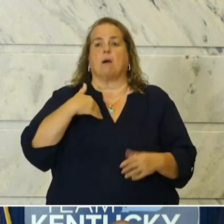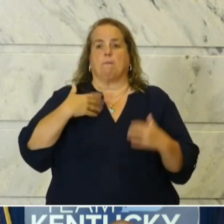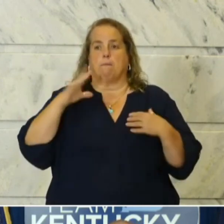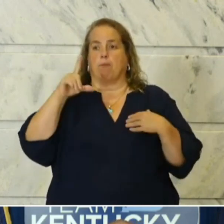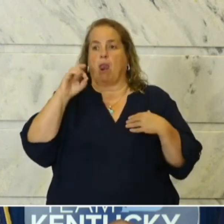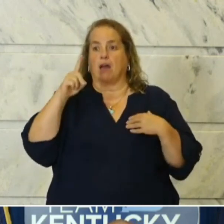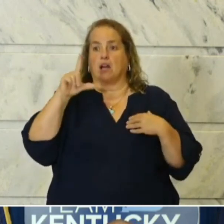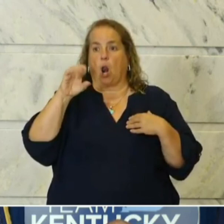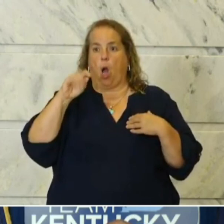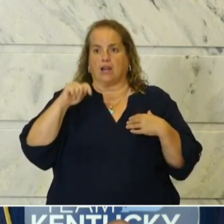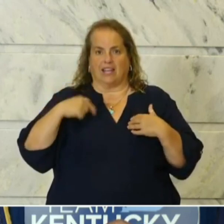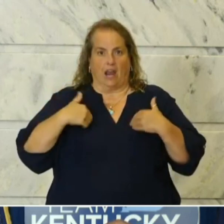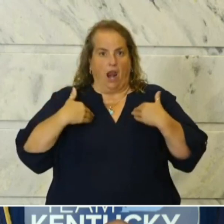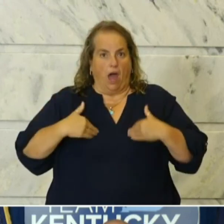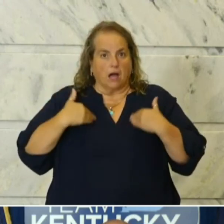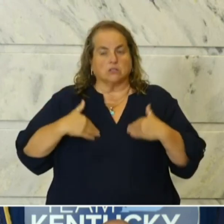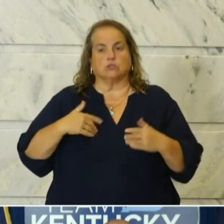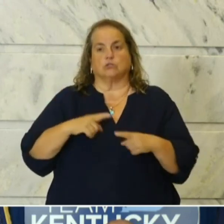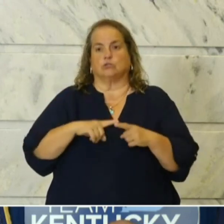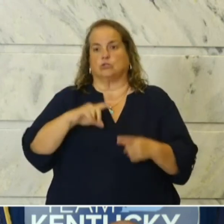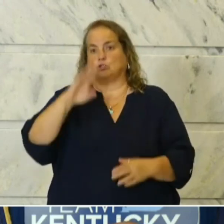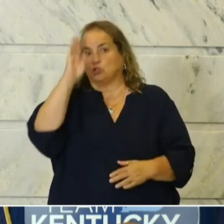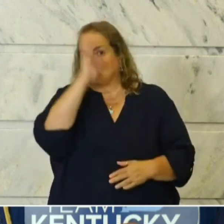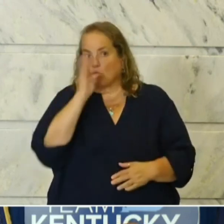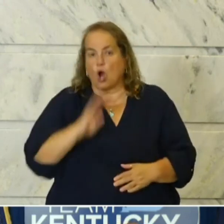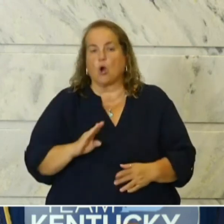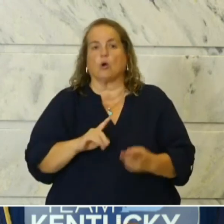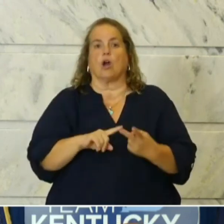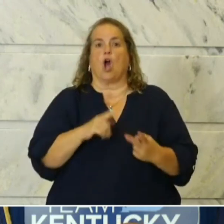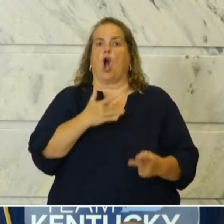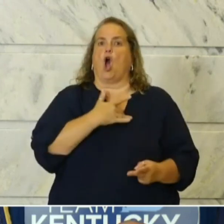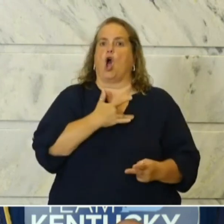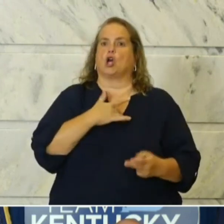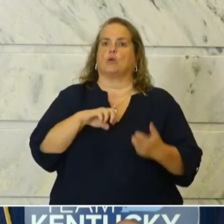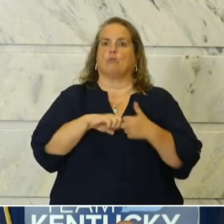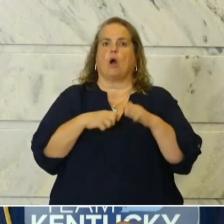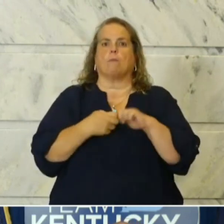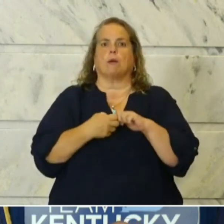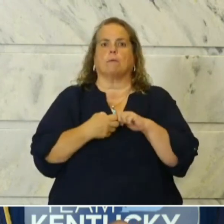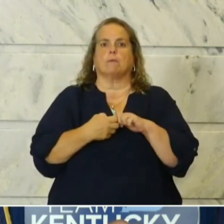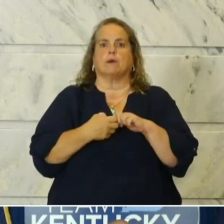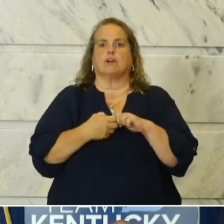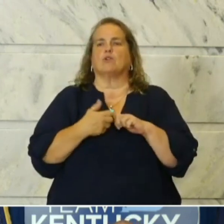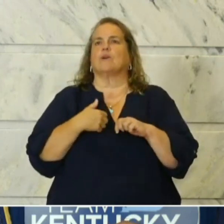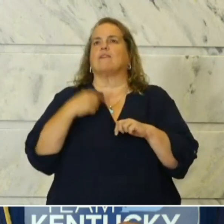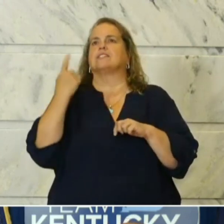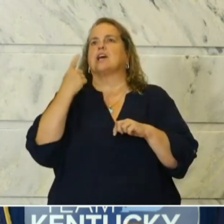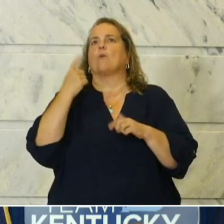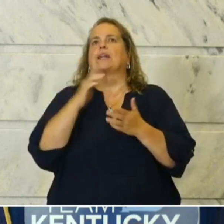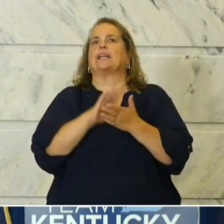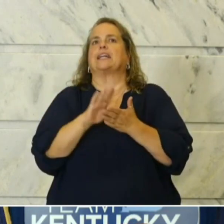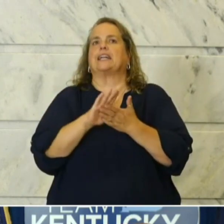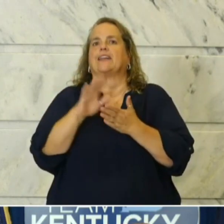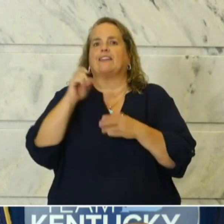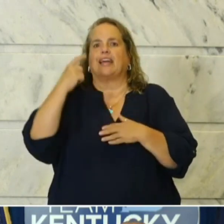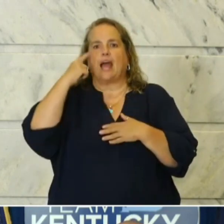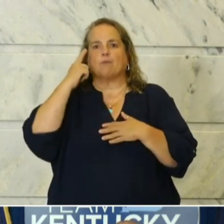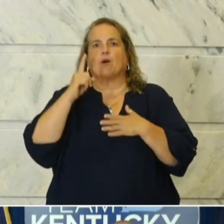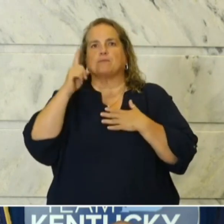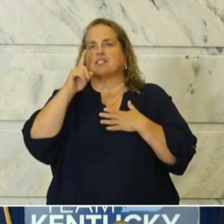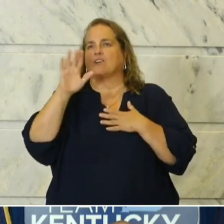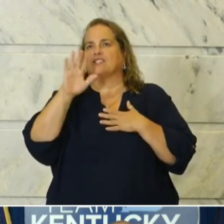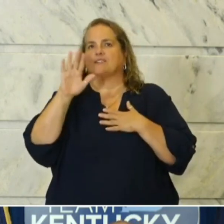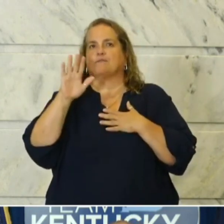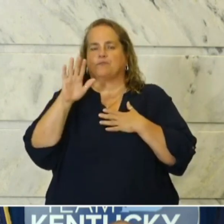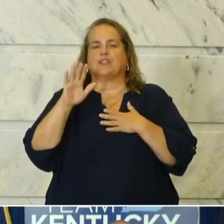strokes. We've had people who've had heart problems. We've got someone cleaning the Capitol here. You can have folks who